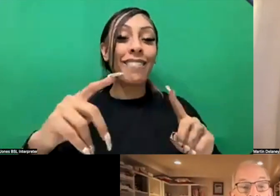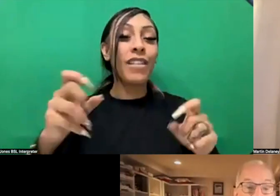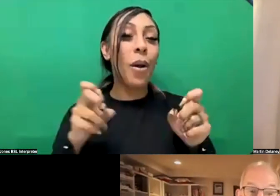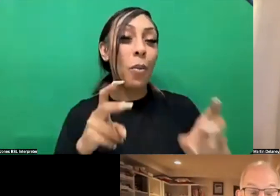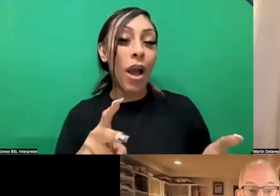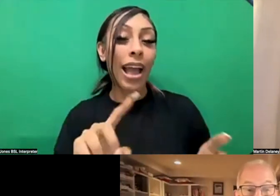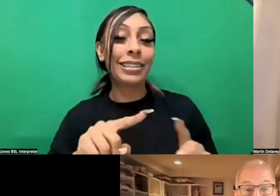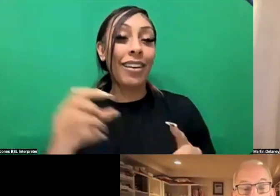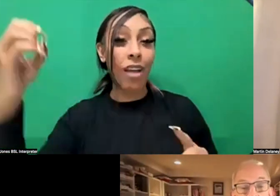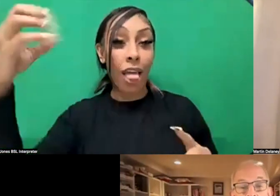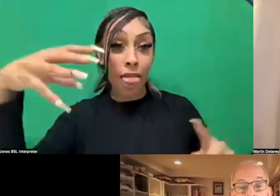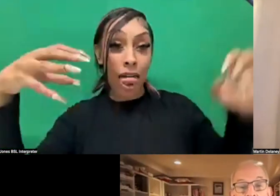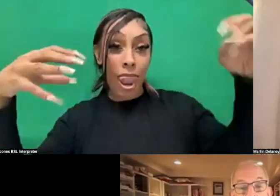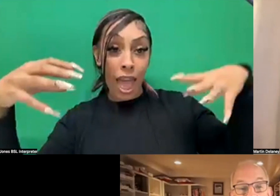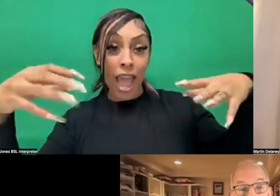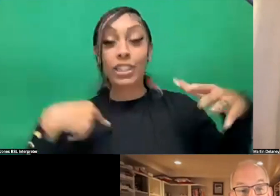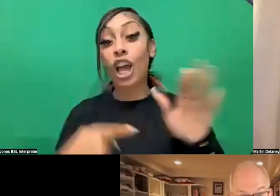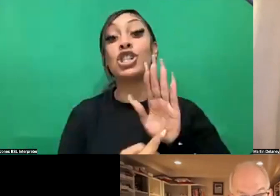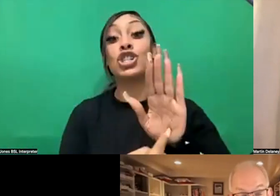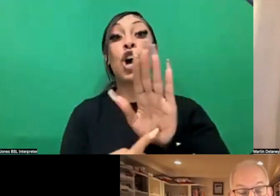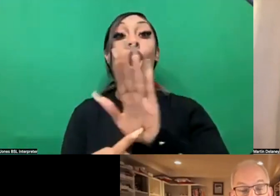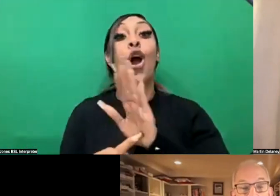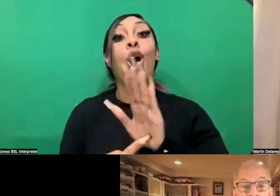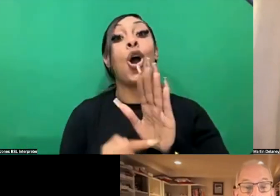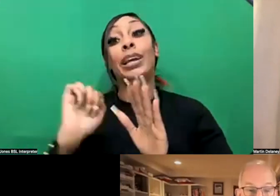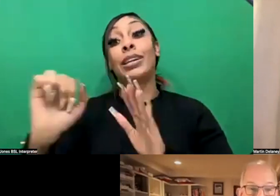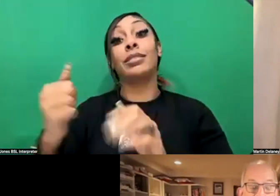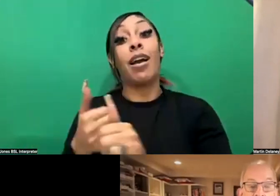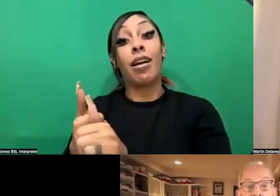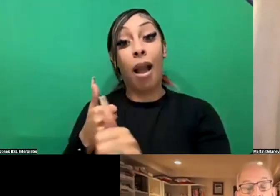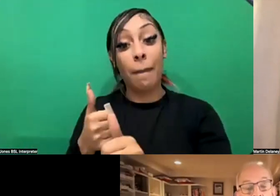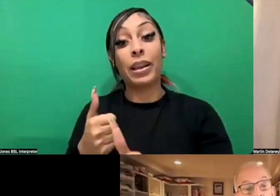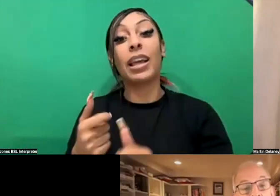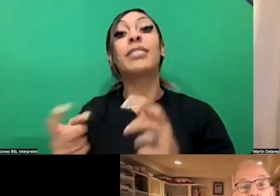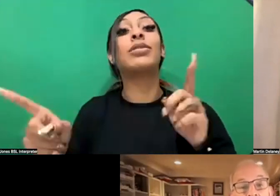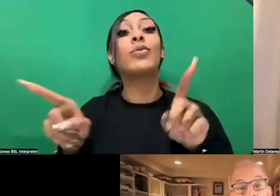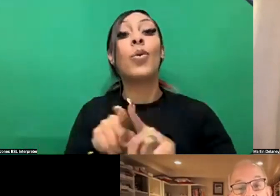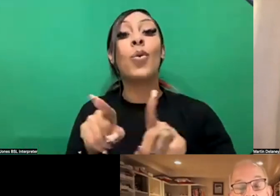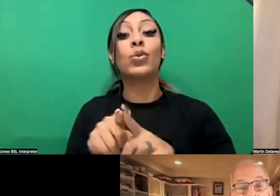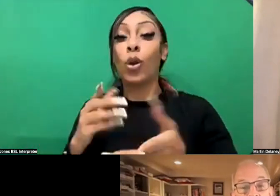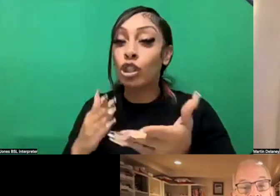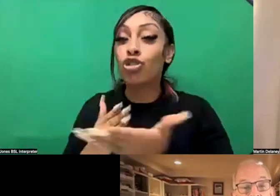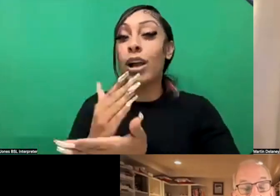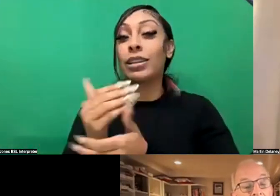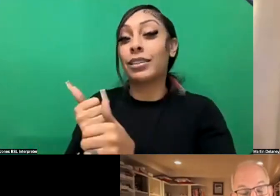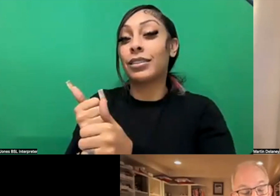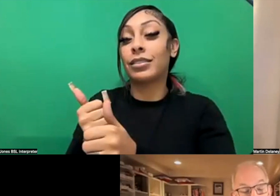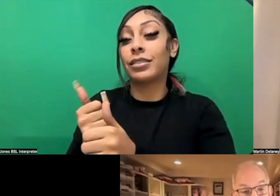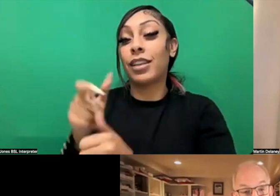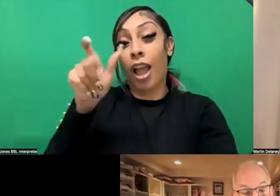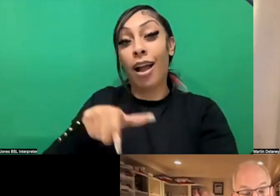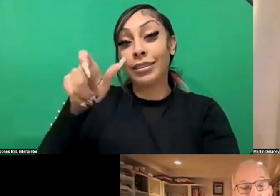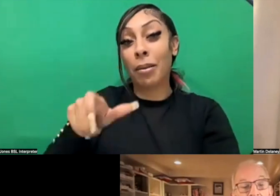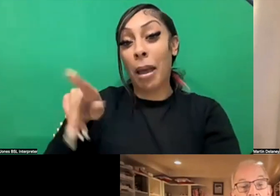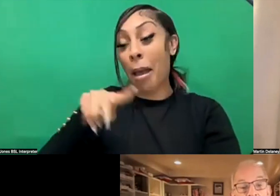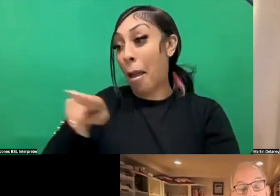And we showed it around to people within Dave's company and also to some trusted customers. And finally got